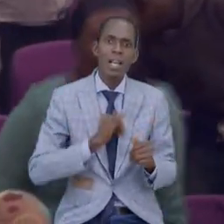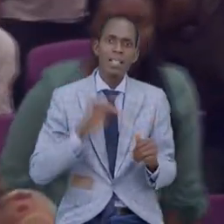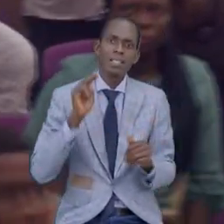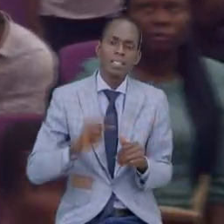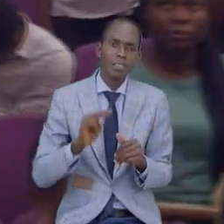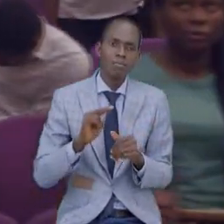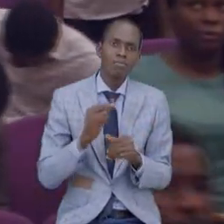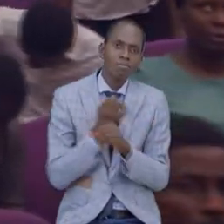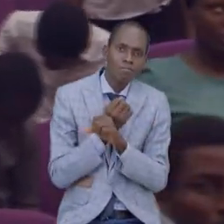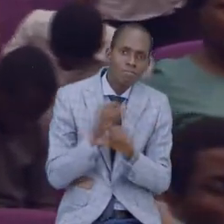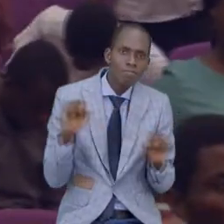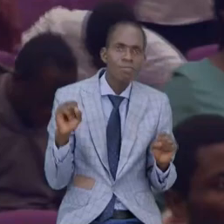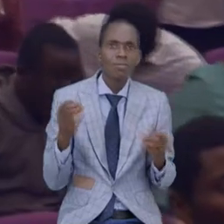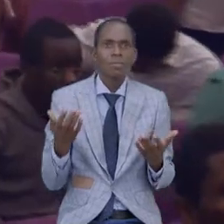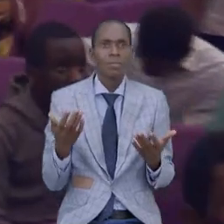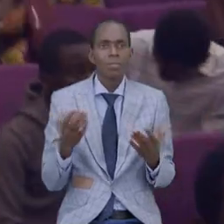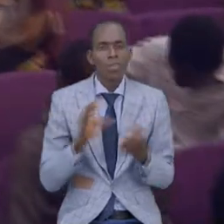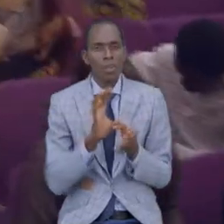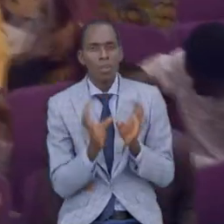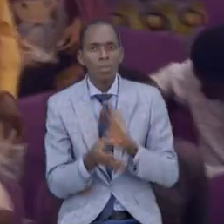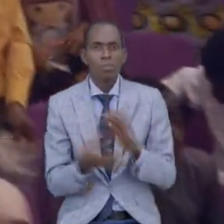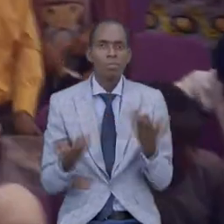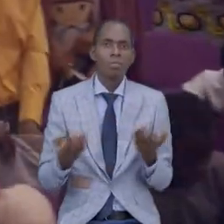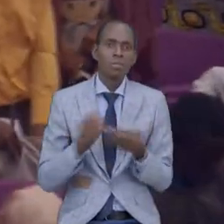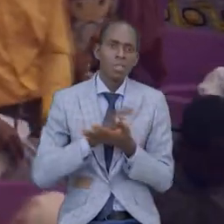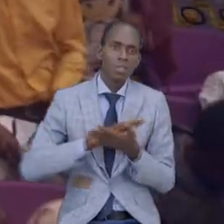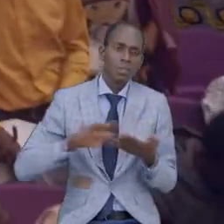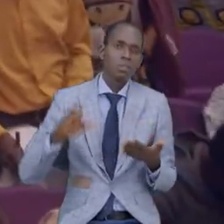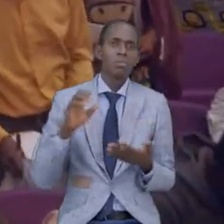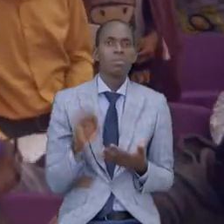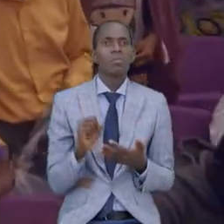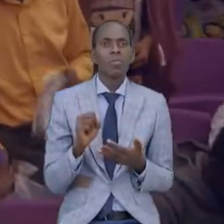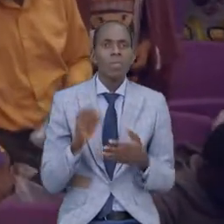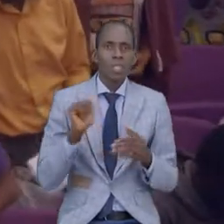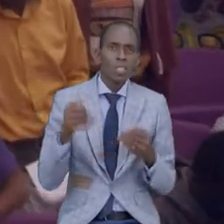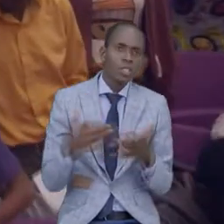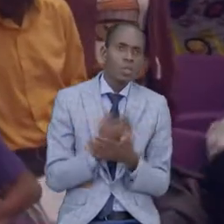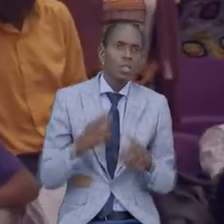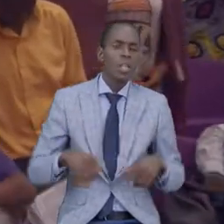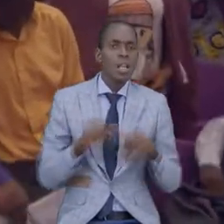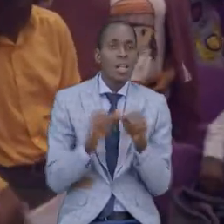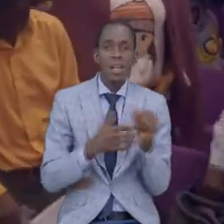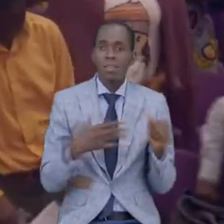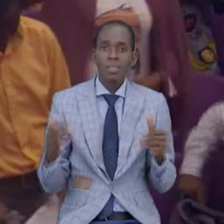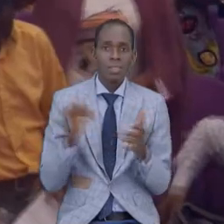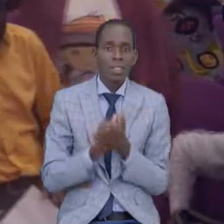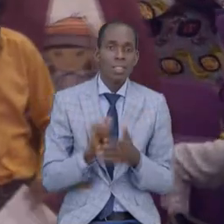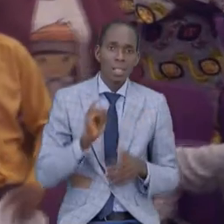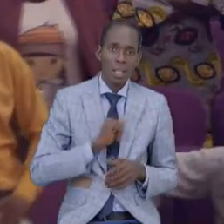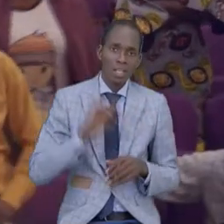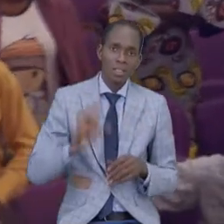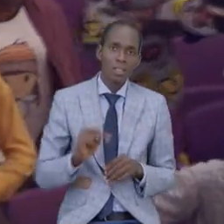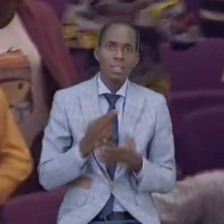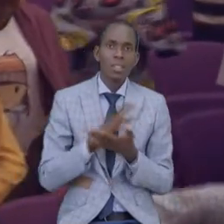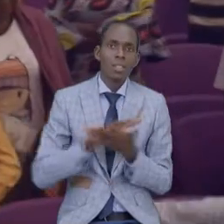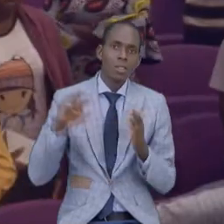justification, salvation, conversion, sanctification, a new life, everything I need,